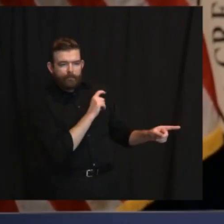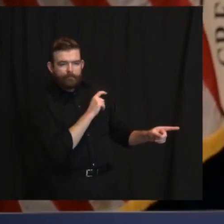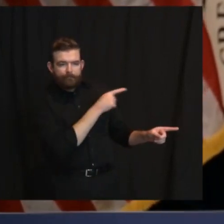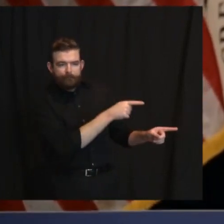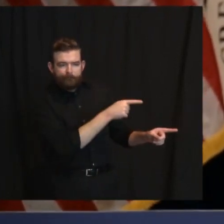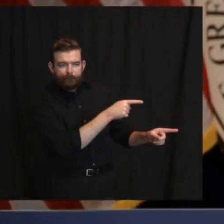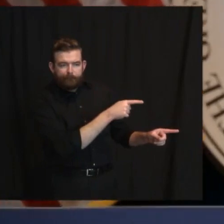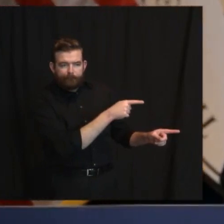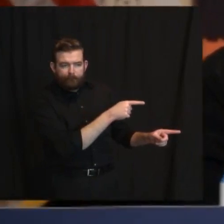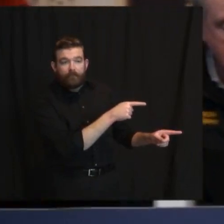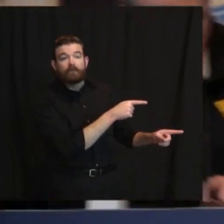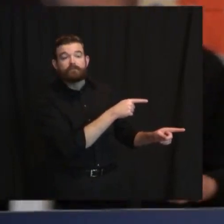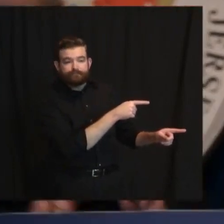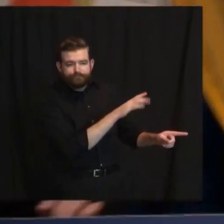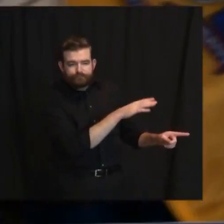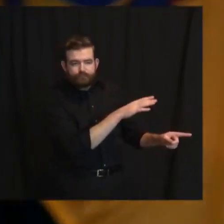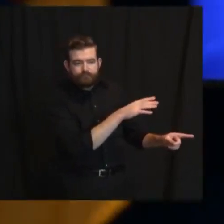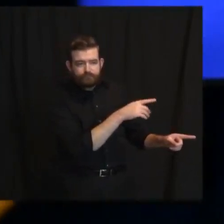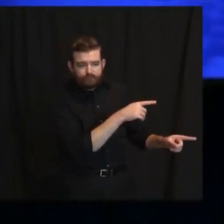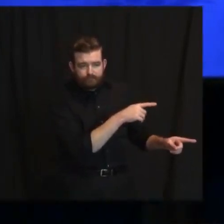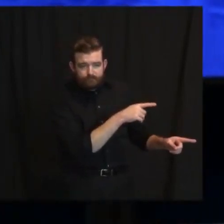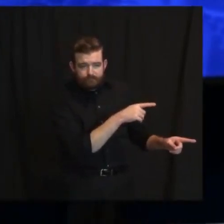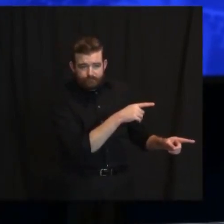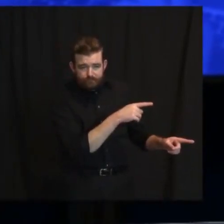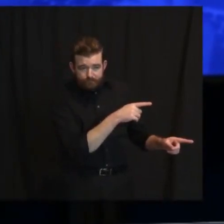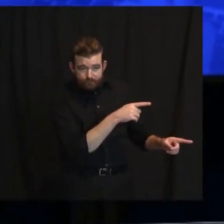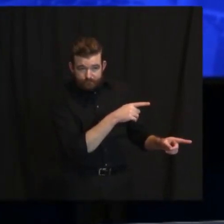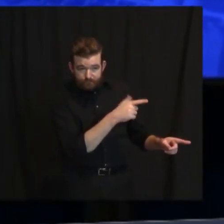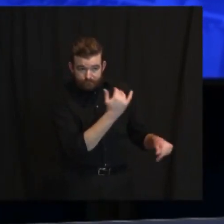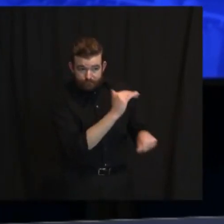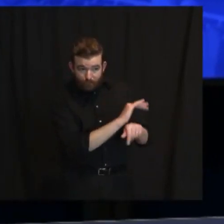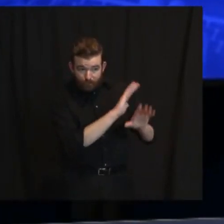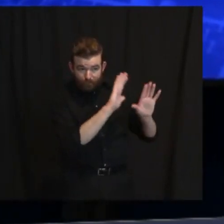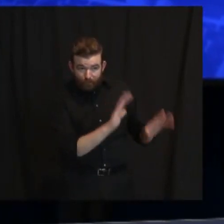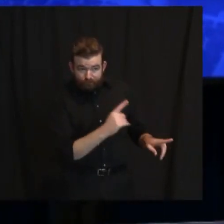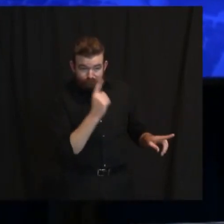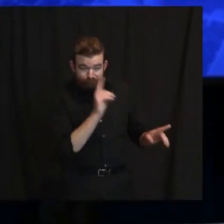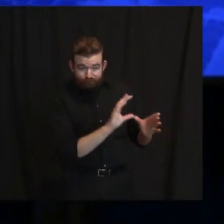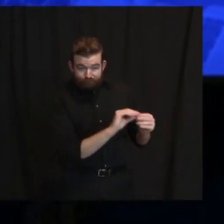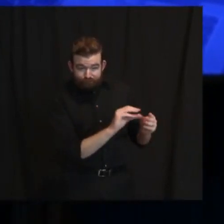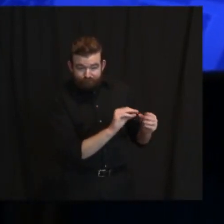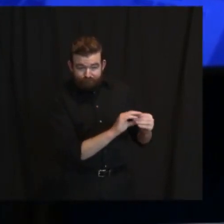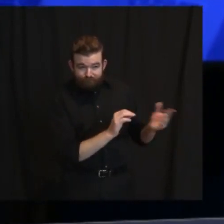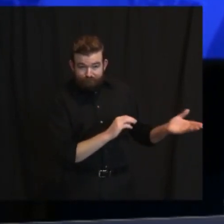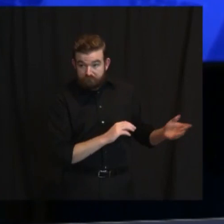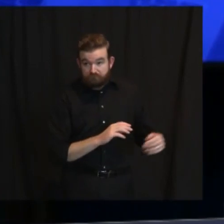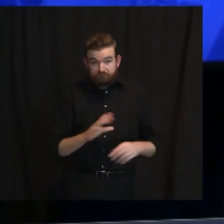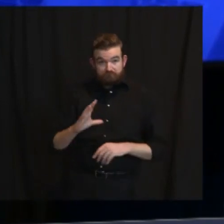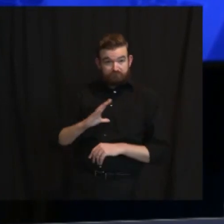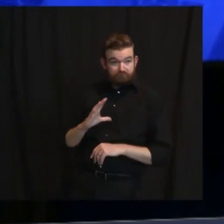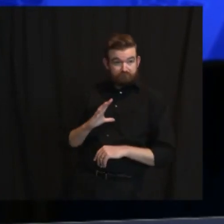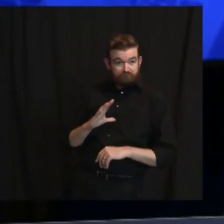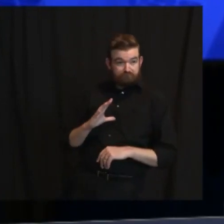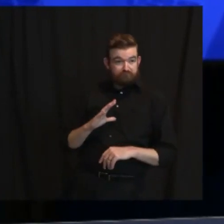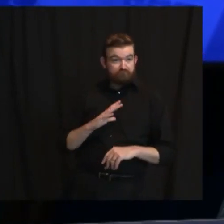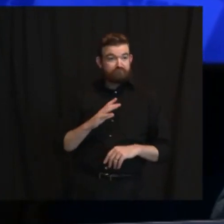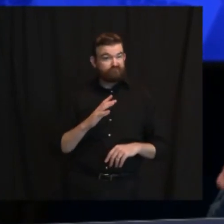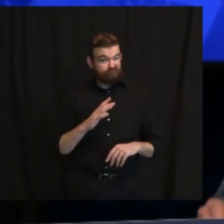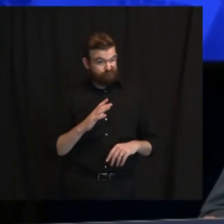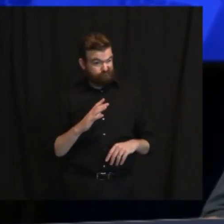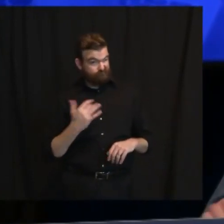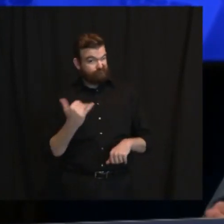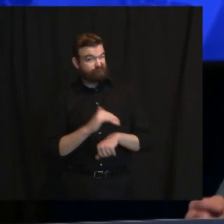part of the state tonight? Thanks, Governor. Good afternoon. I would classify it as nasty. The 4